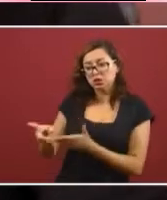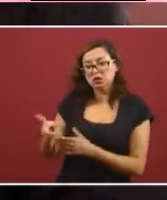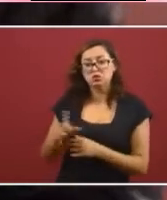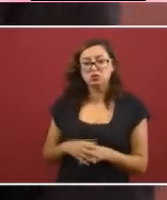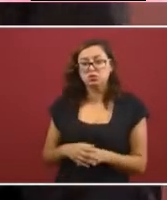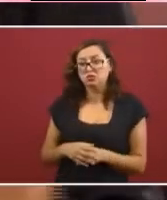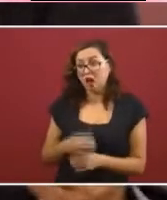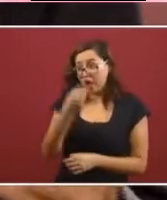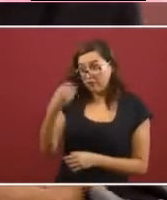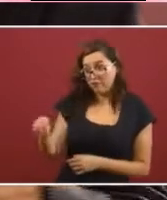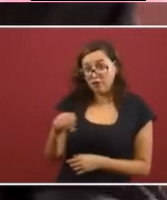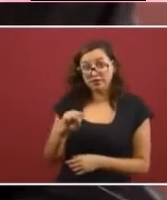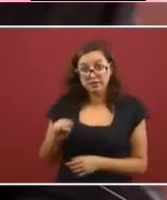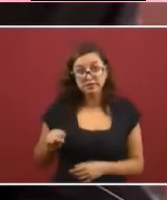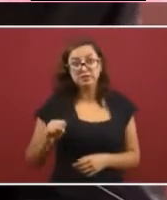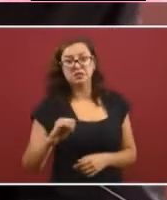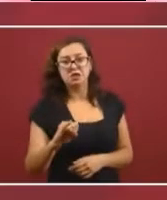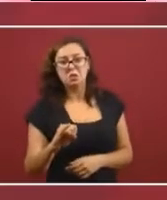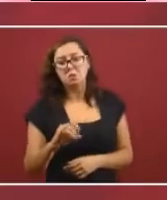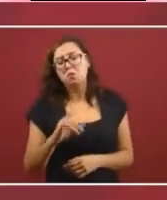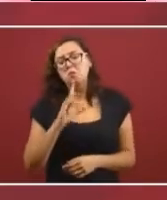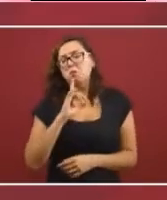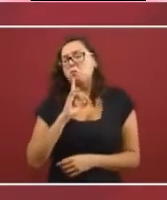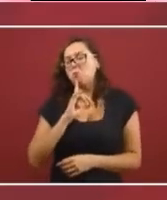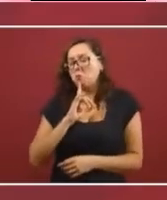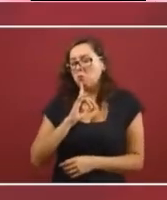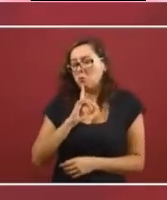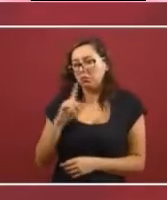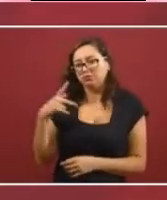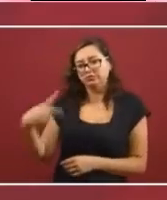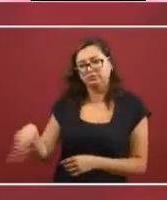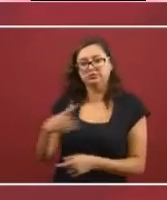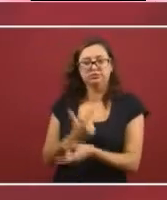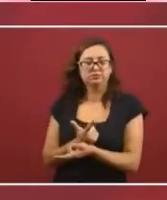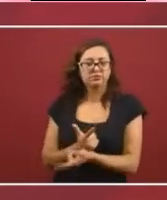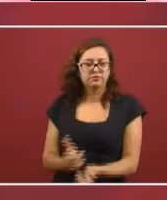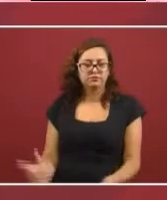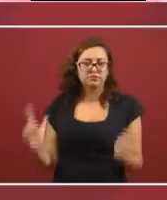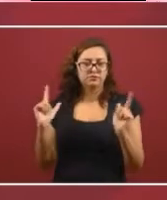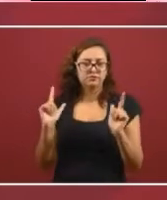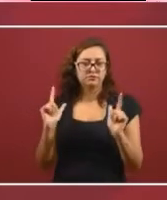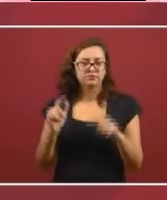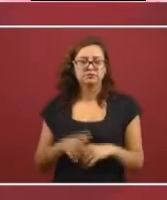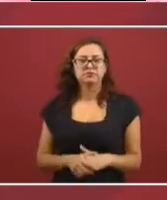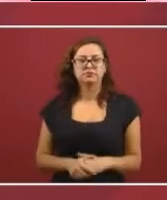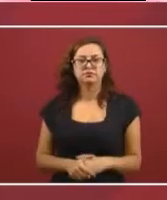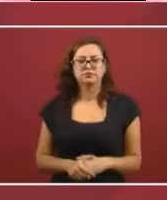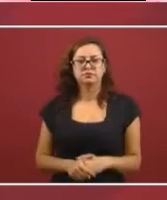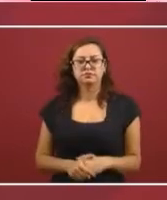You don't always have to say yes. We are free.